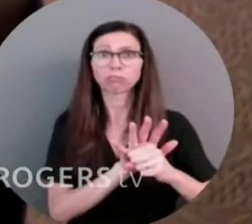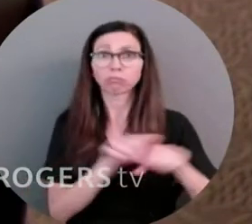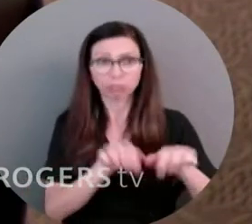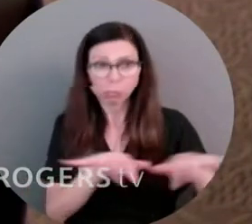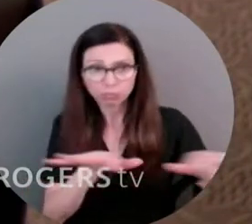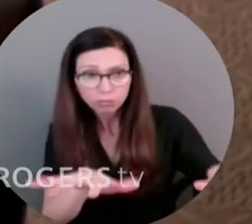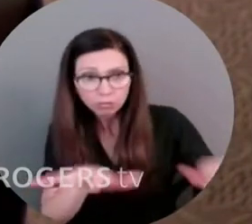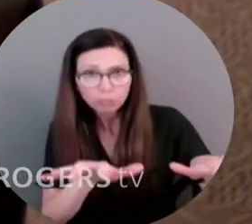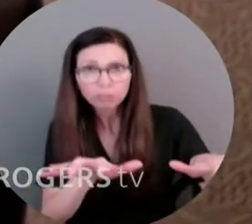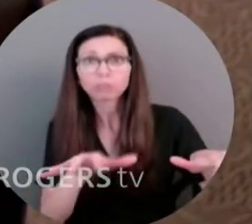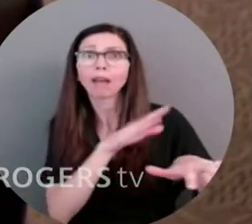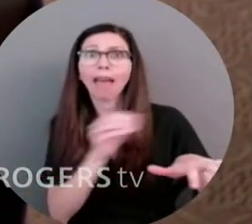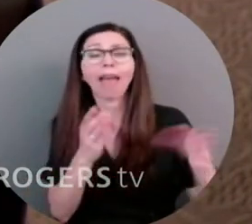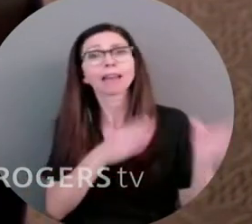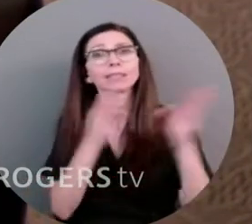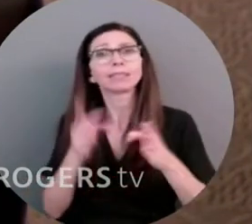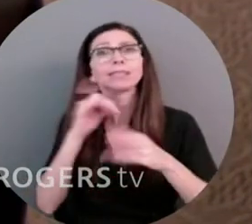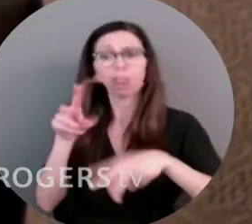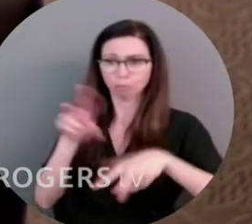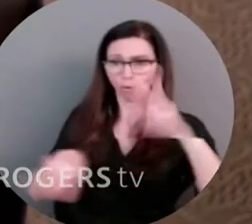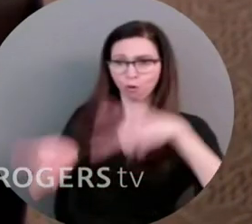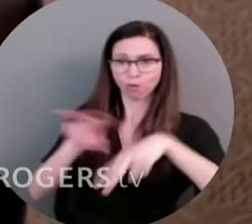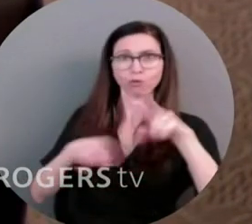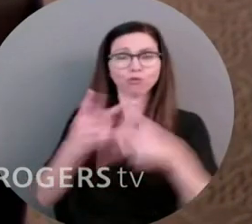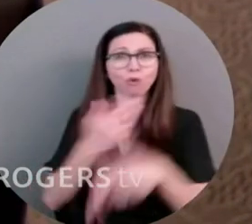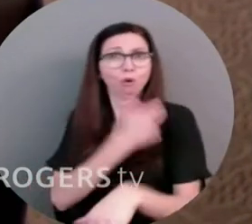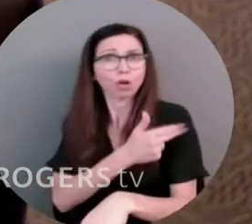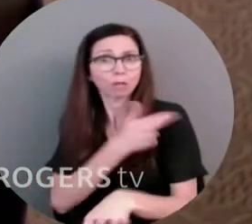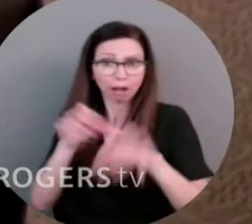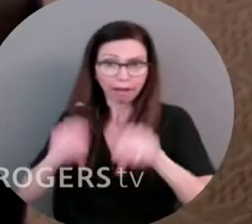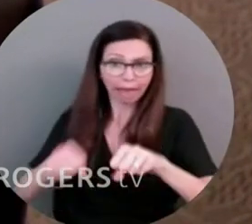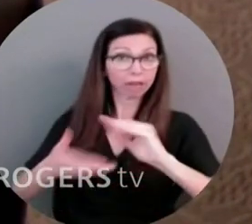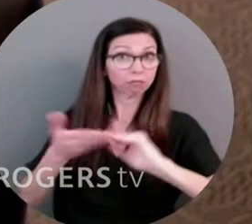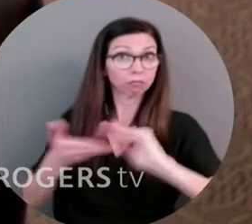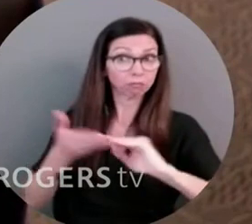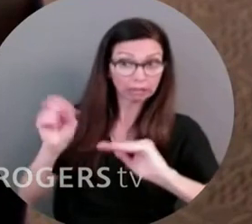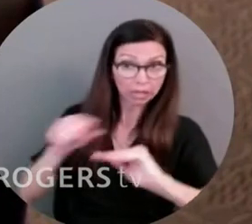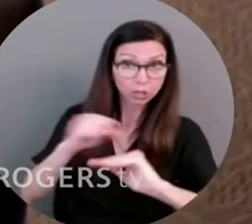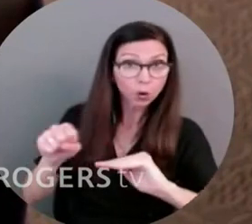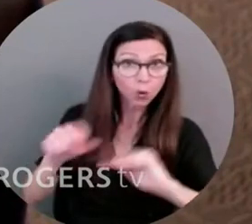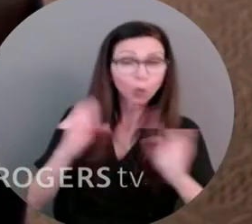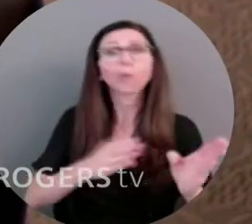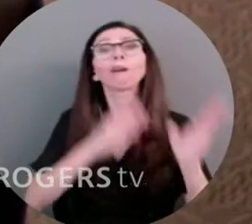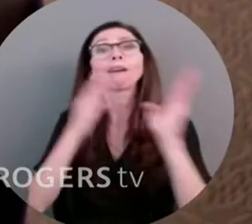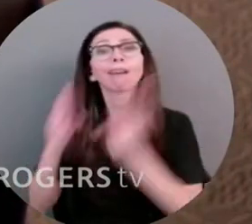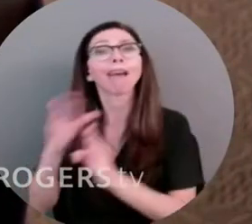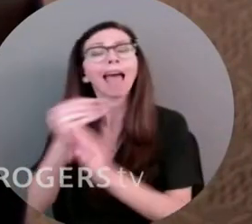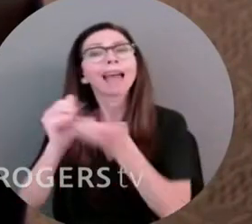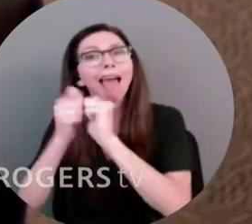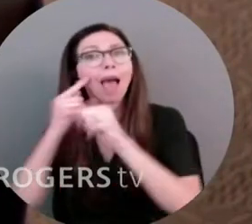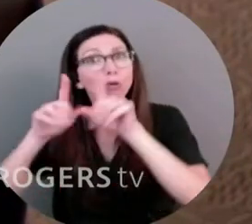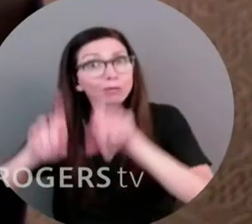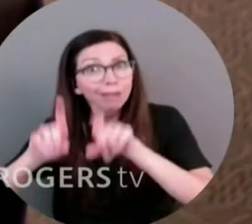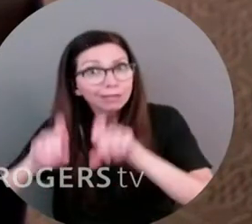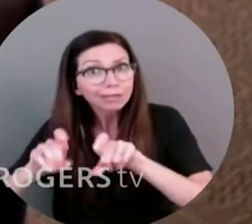capacity, the public health system capacity, and our testing and tracking capacity. And